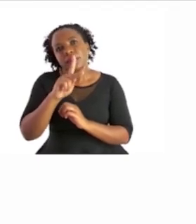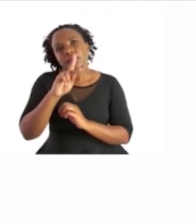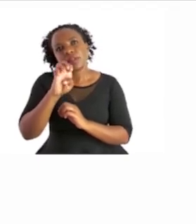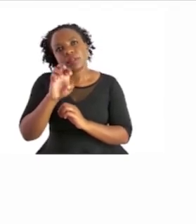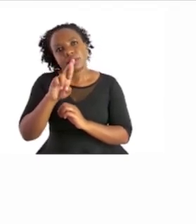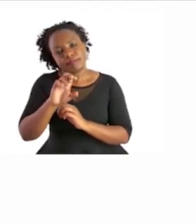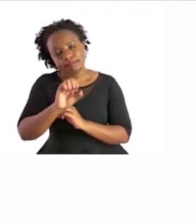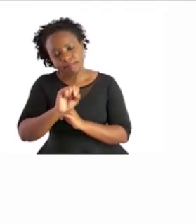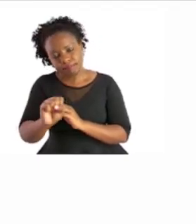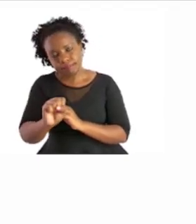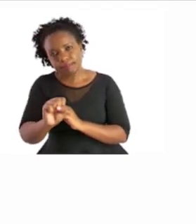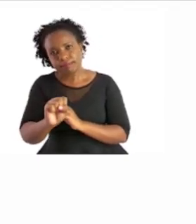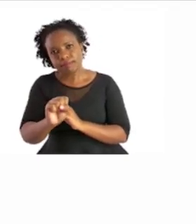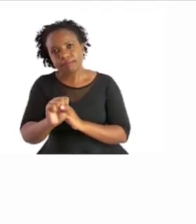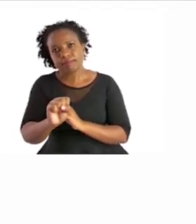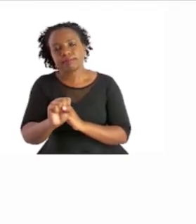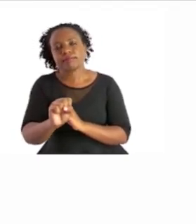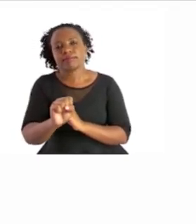there is checkers.